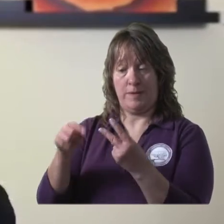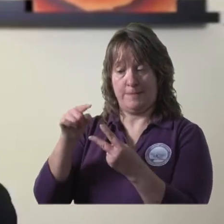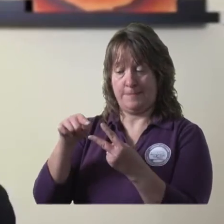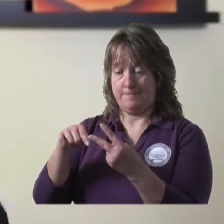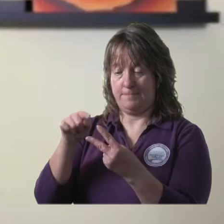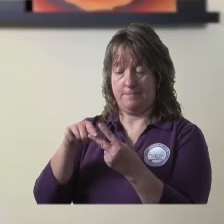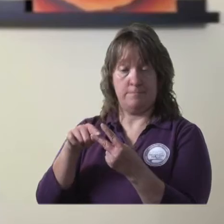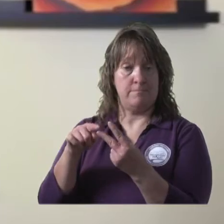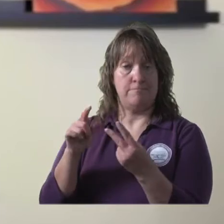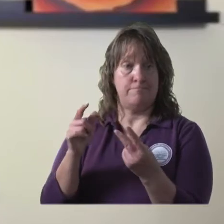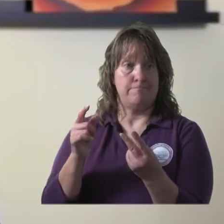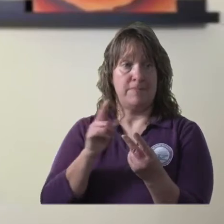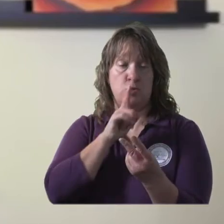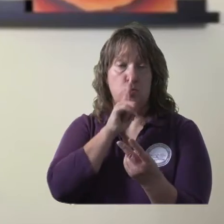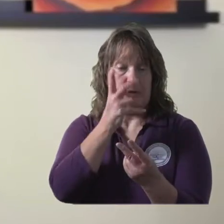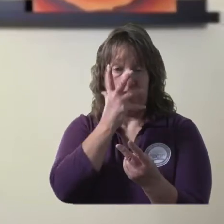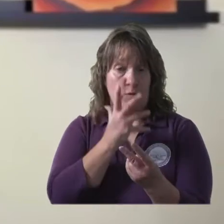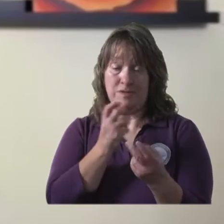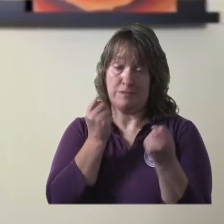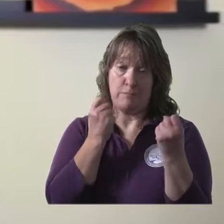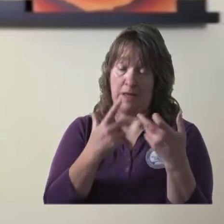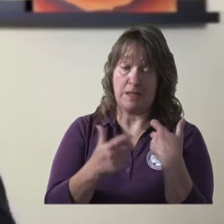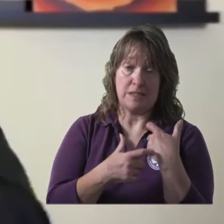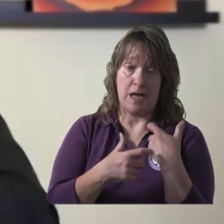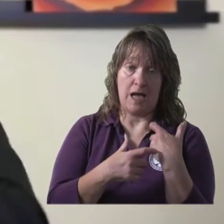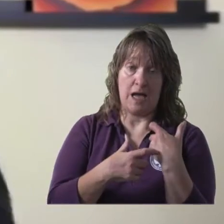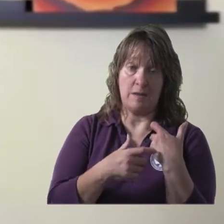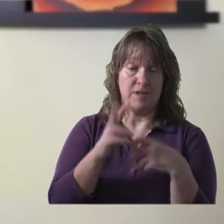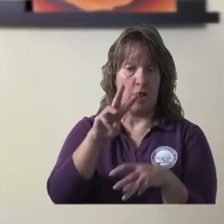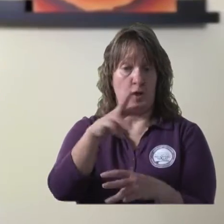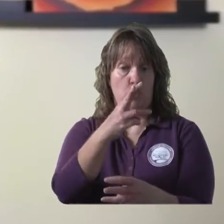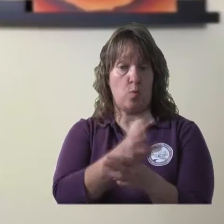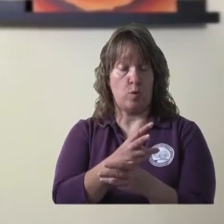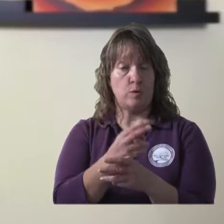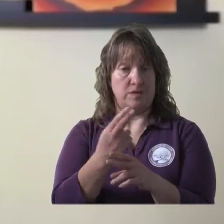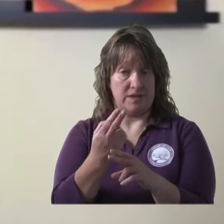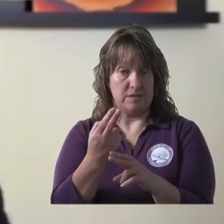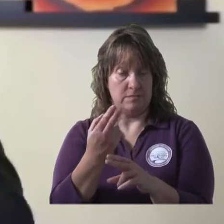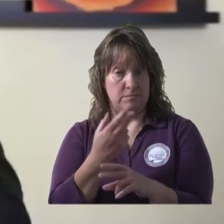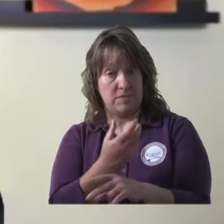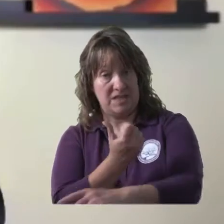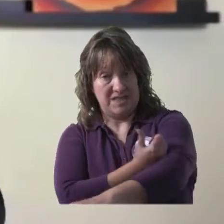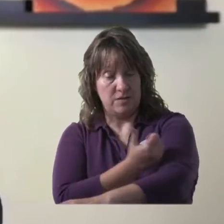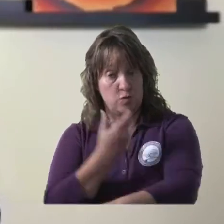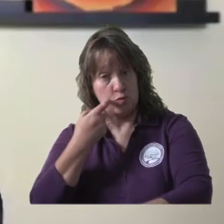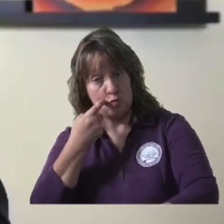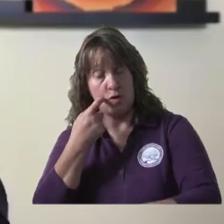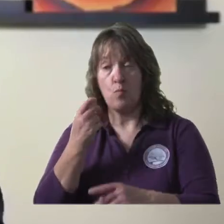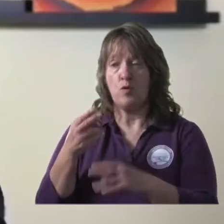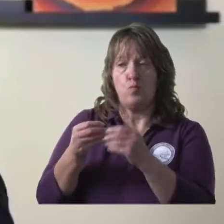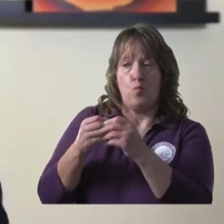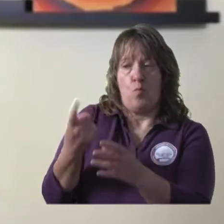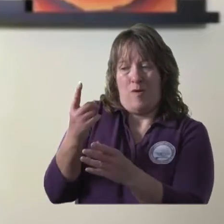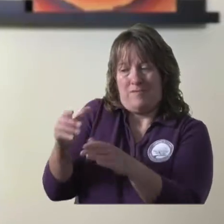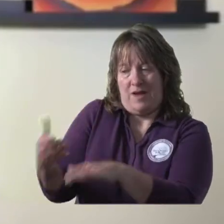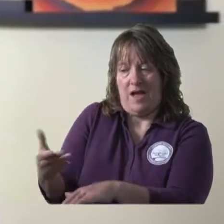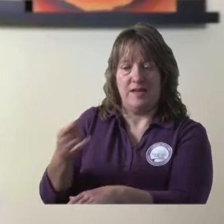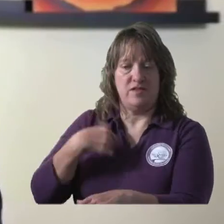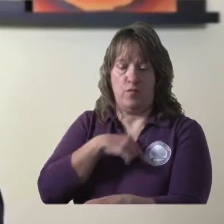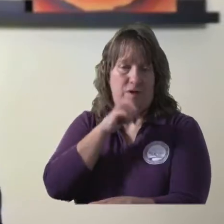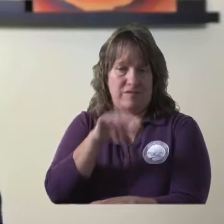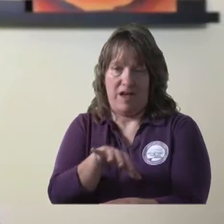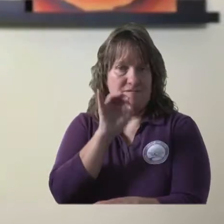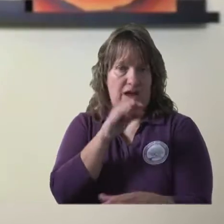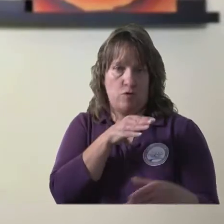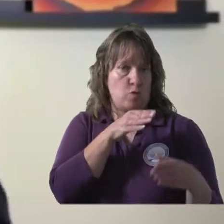is the case, unfortunately, a lot of times in the world of substance use disorder, when we lose one of our own, if we have not found